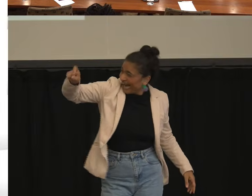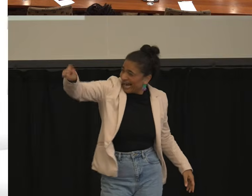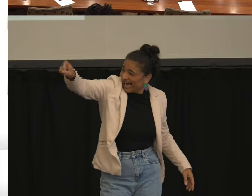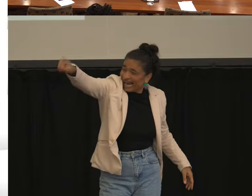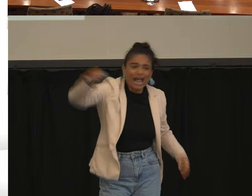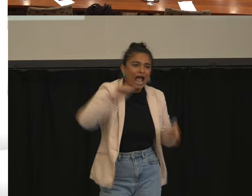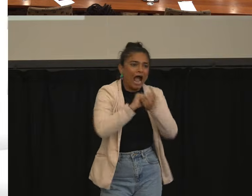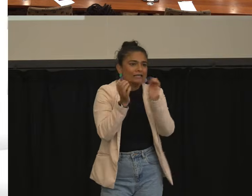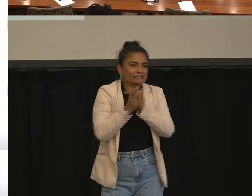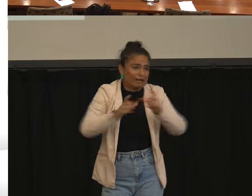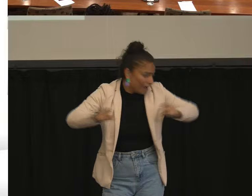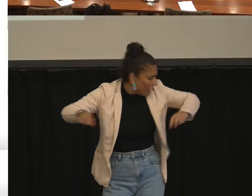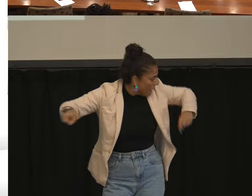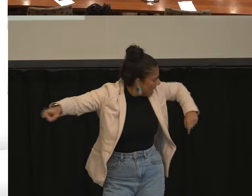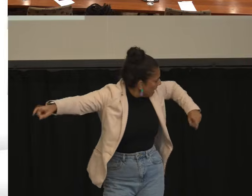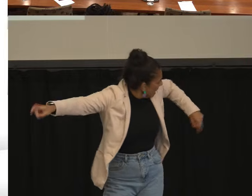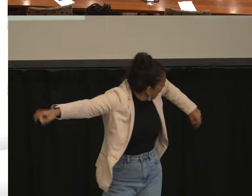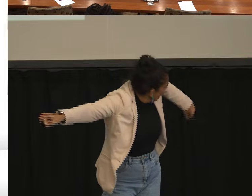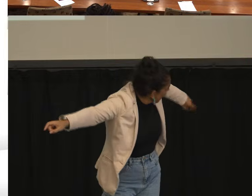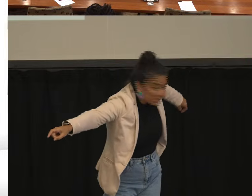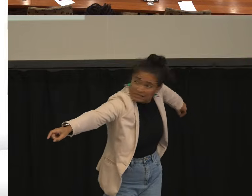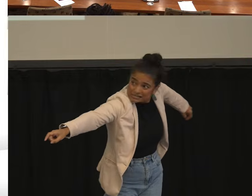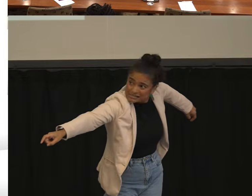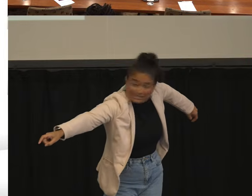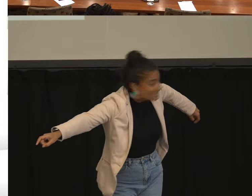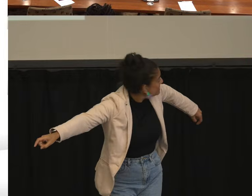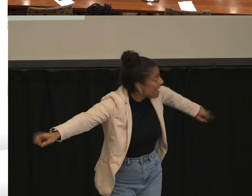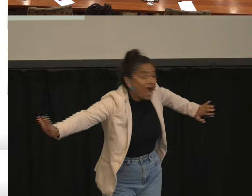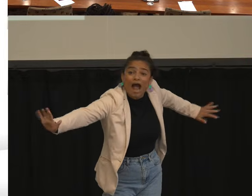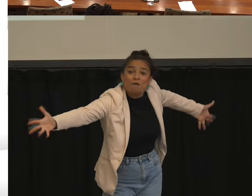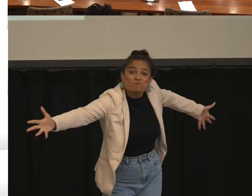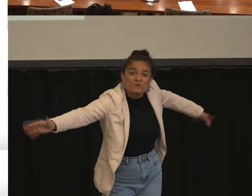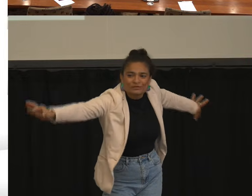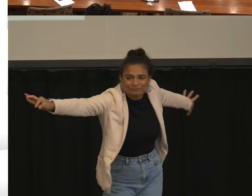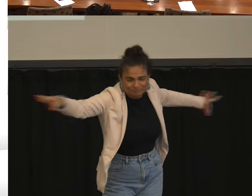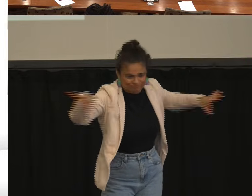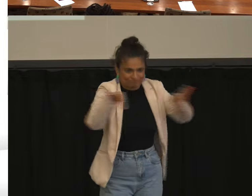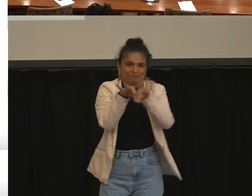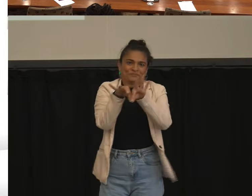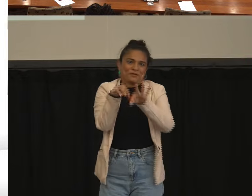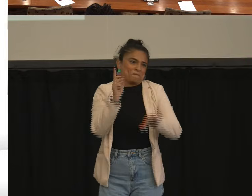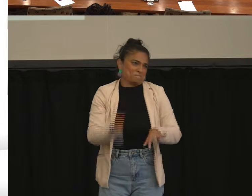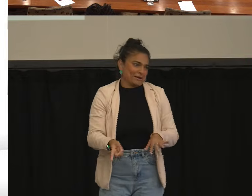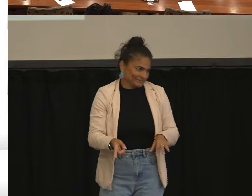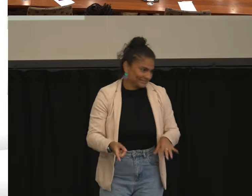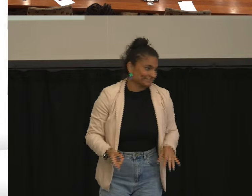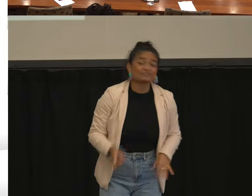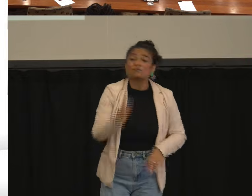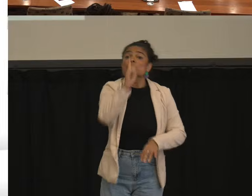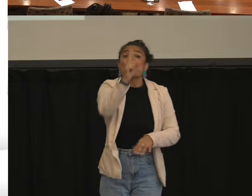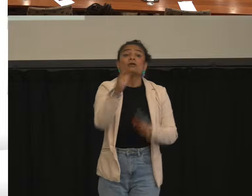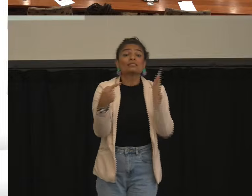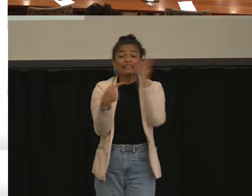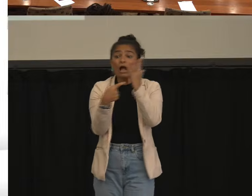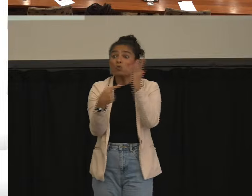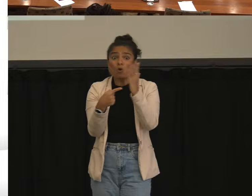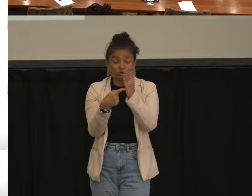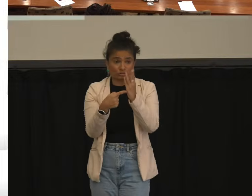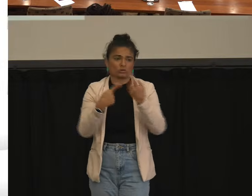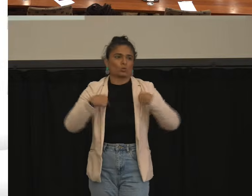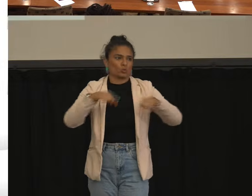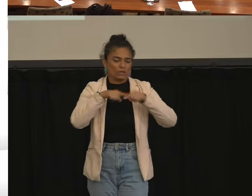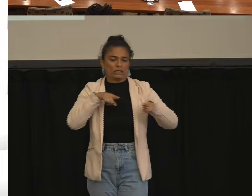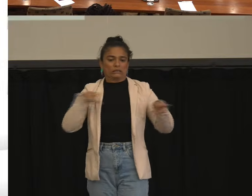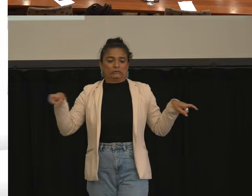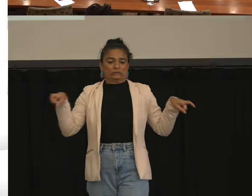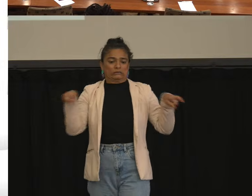So technology was way ahead of us, and HandLab was way behind, and so we needed to catch up.